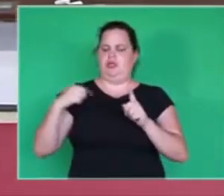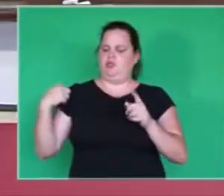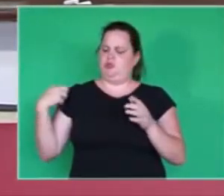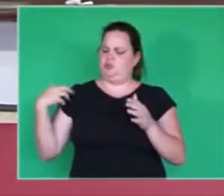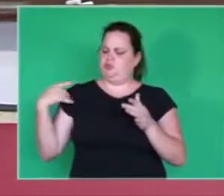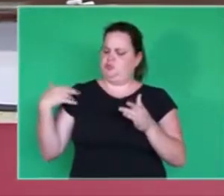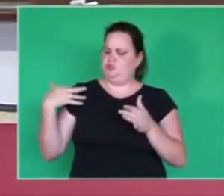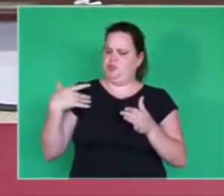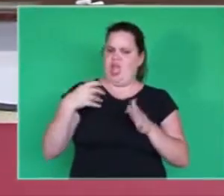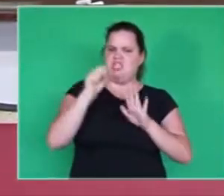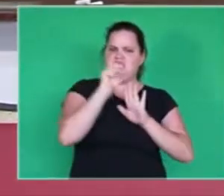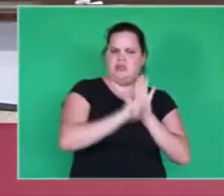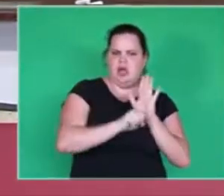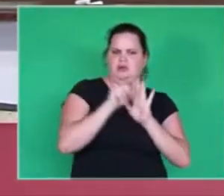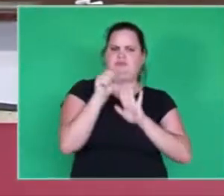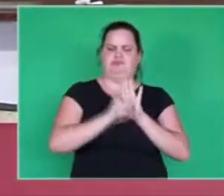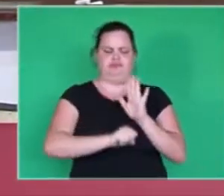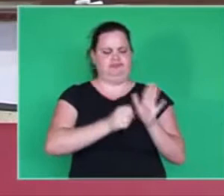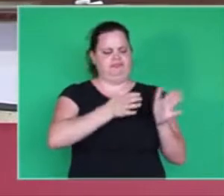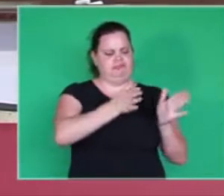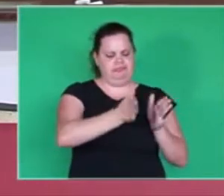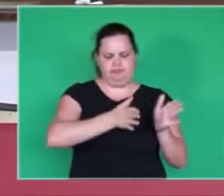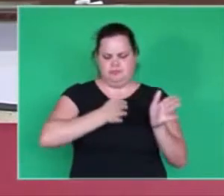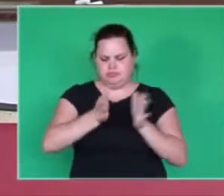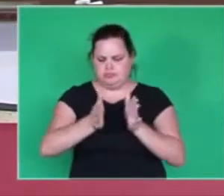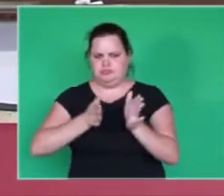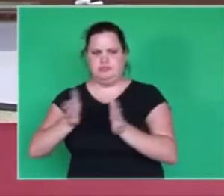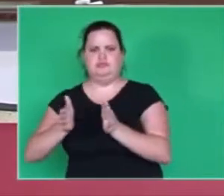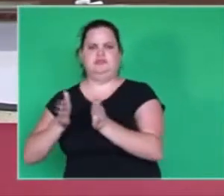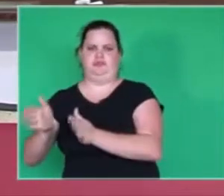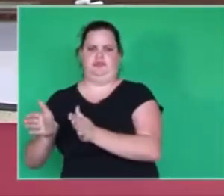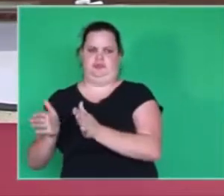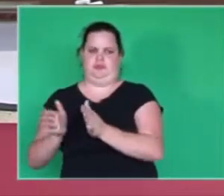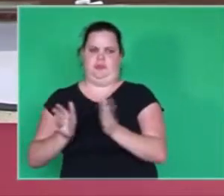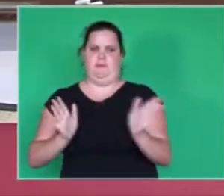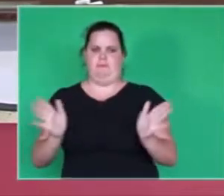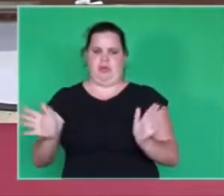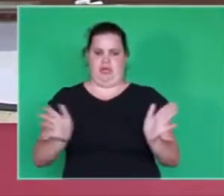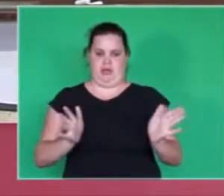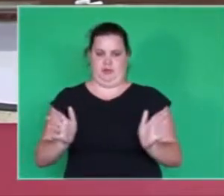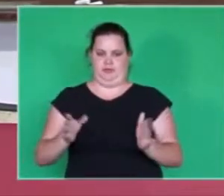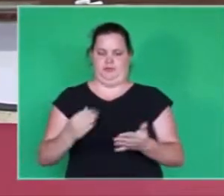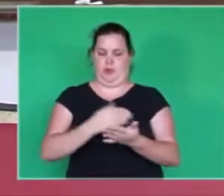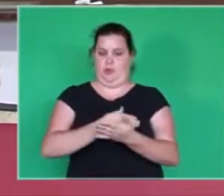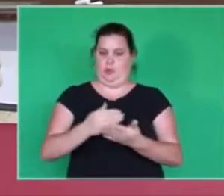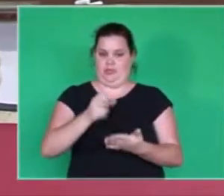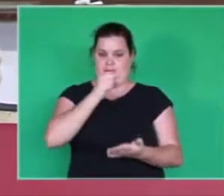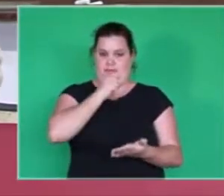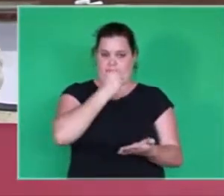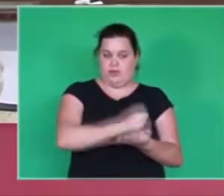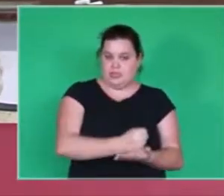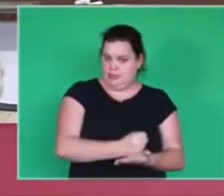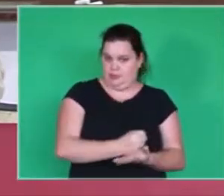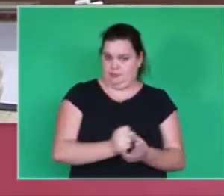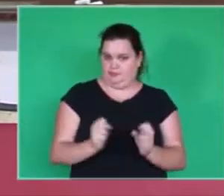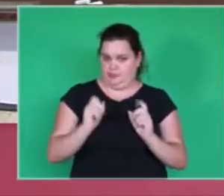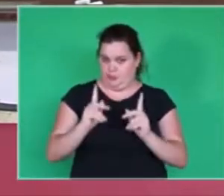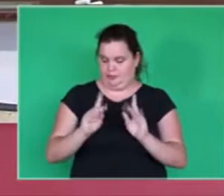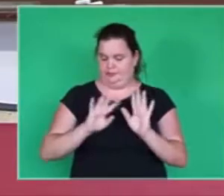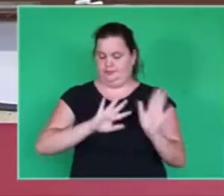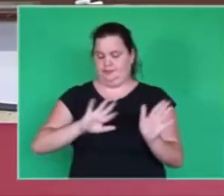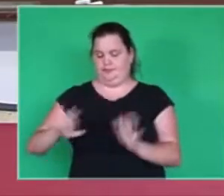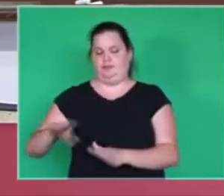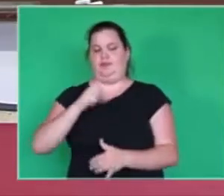events over the centuries. Let's start with the Old Testament. In